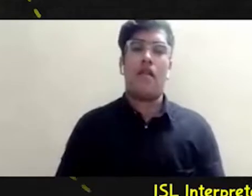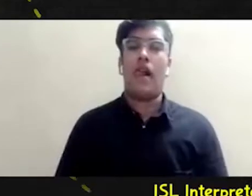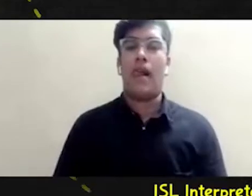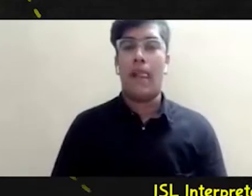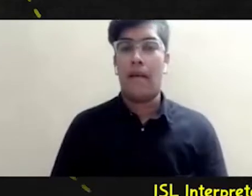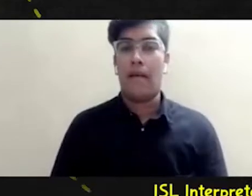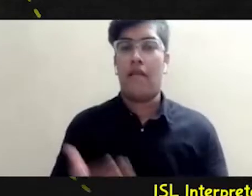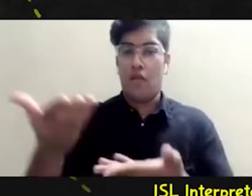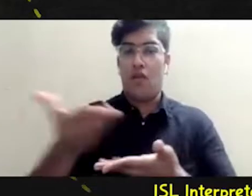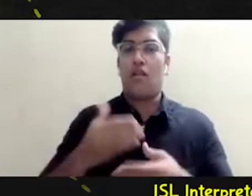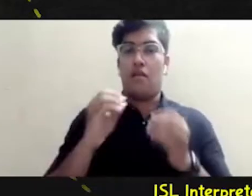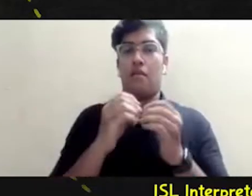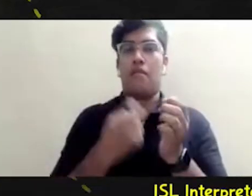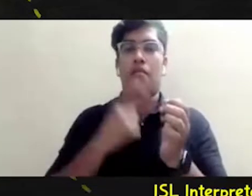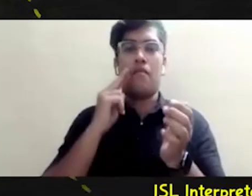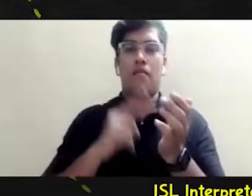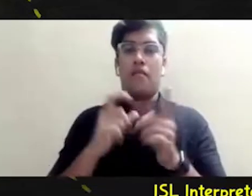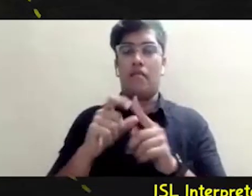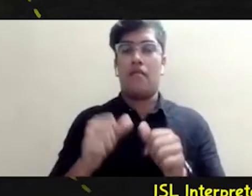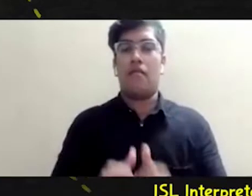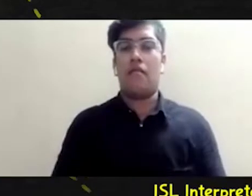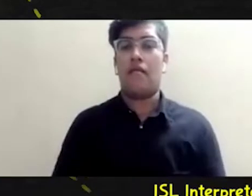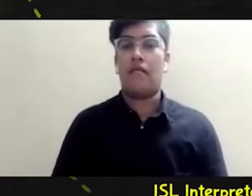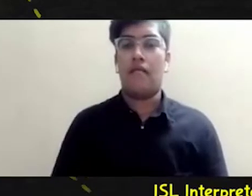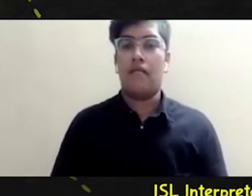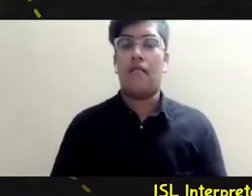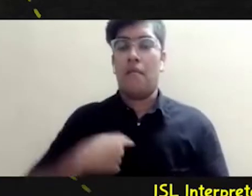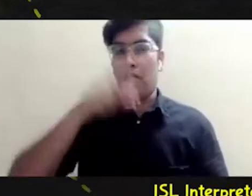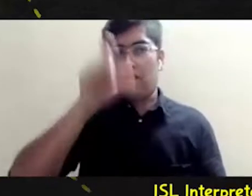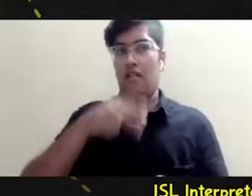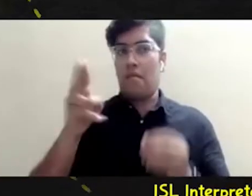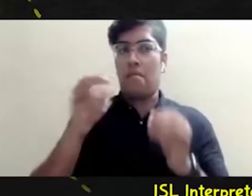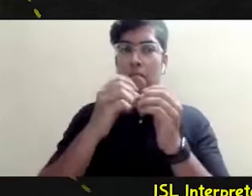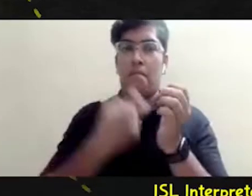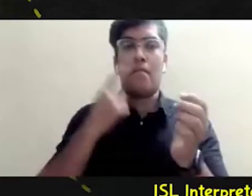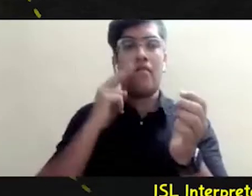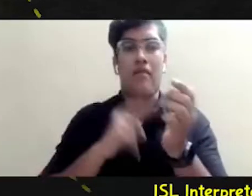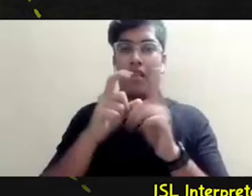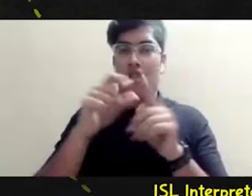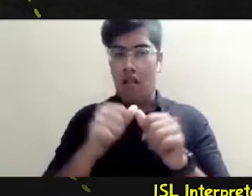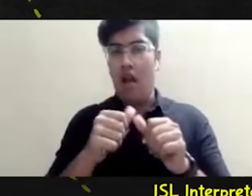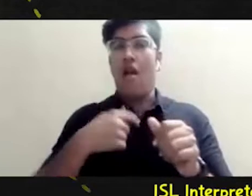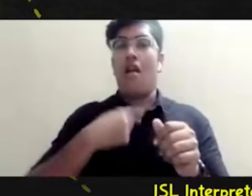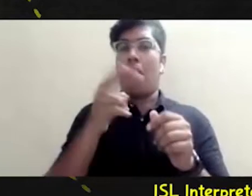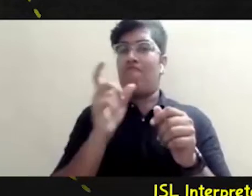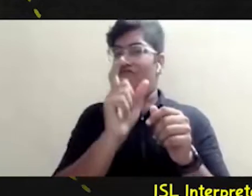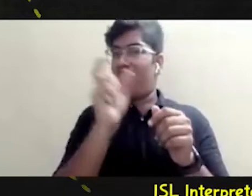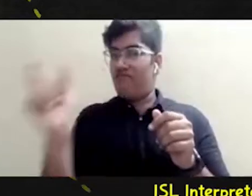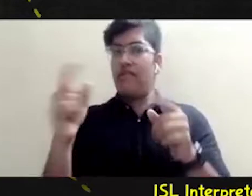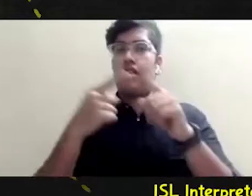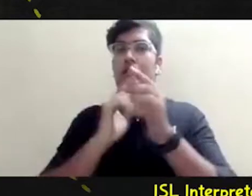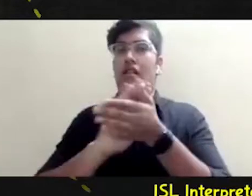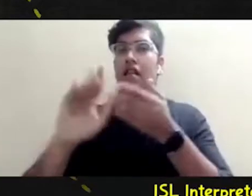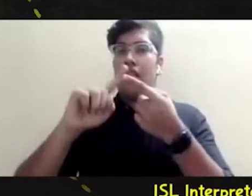welcome. Hi, I'm Brenda. My pronouns are they and them. I am going to be looking at this DIYing data